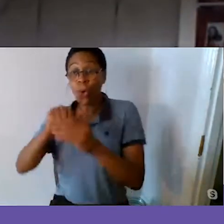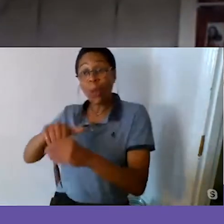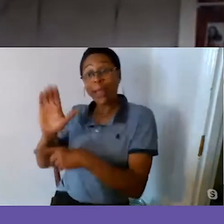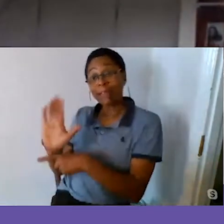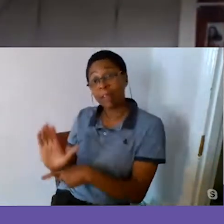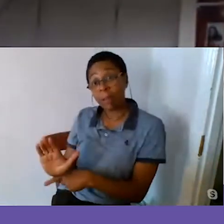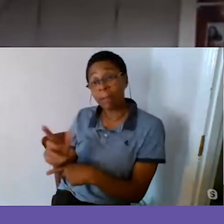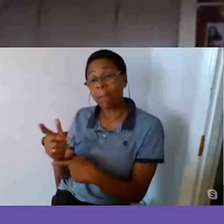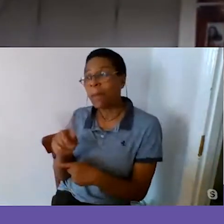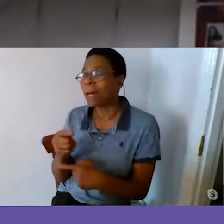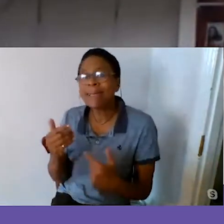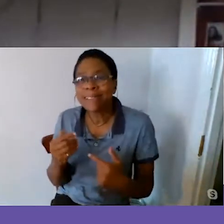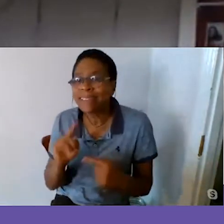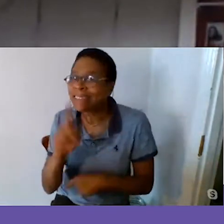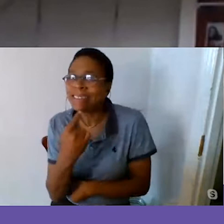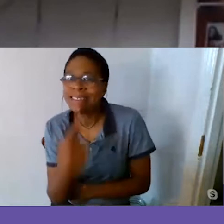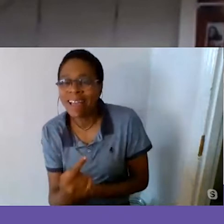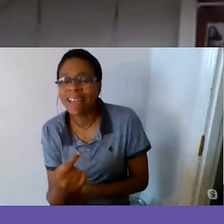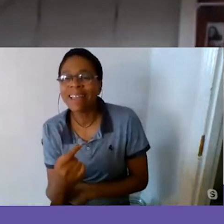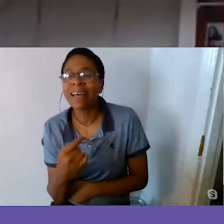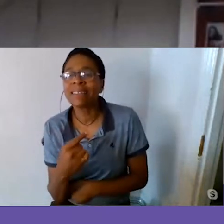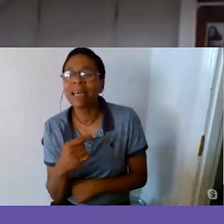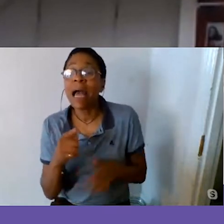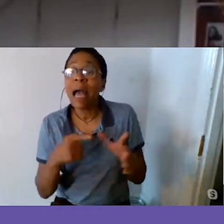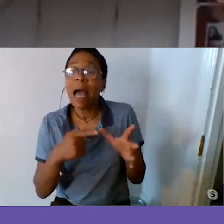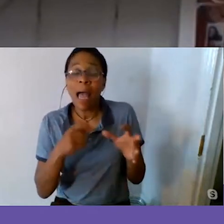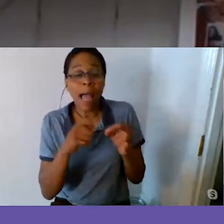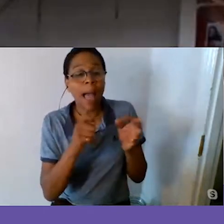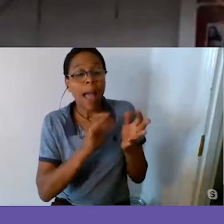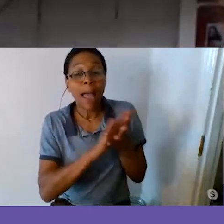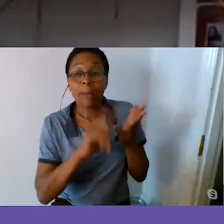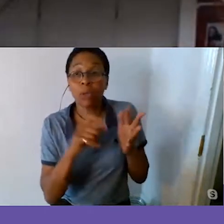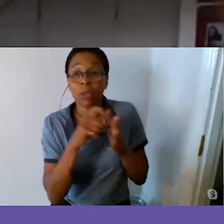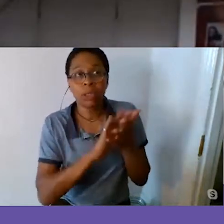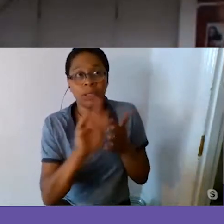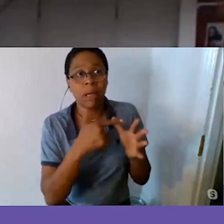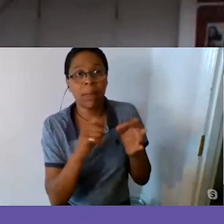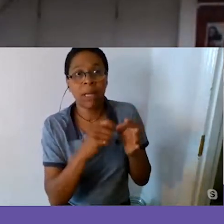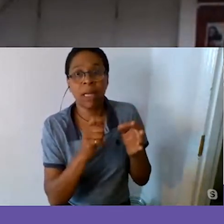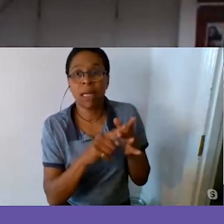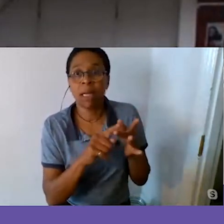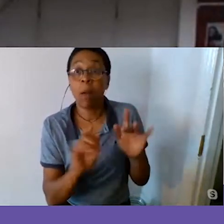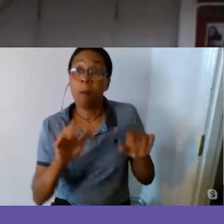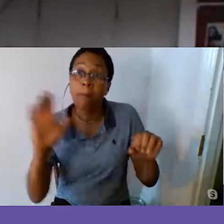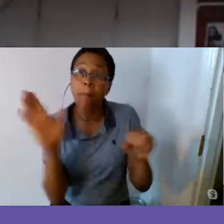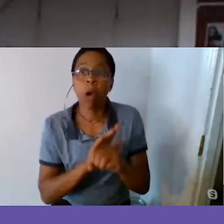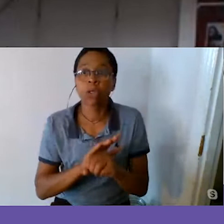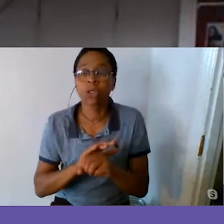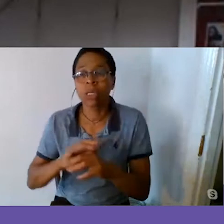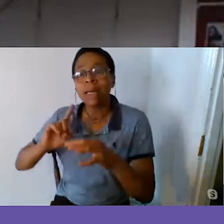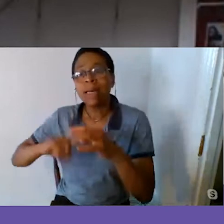Abu Dhabi blocked Qatari people from watching the film. So that's, like, very common. That's something that I deal with a lot.